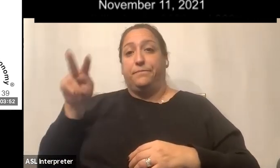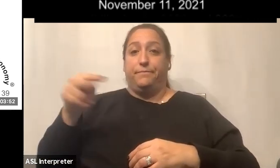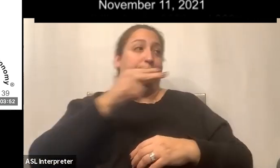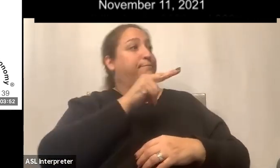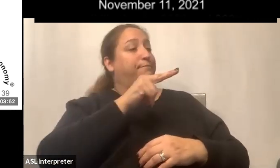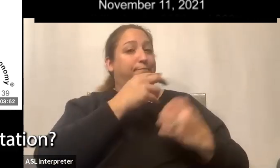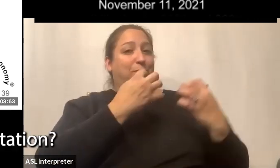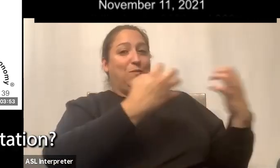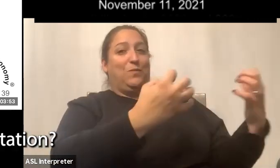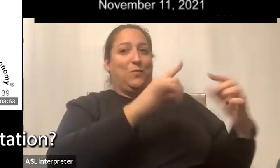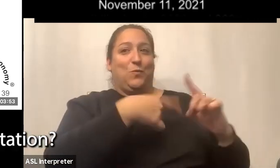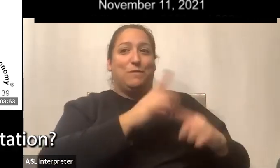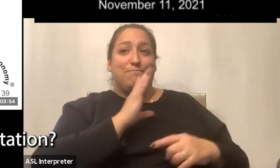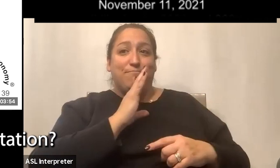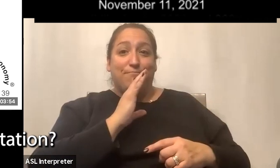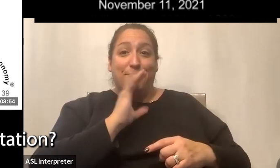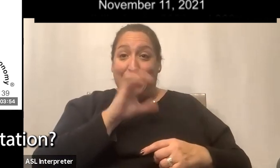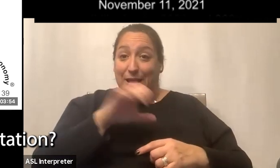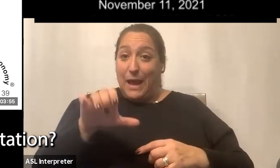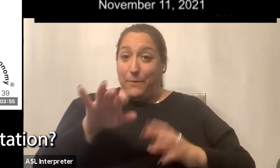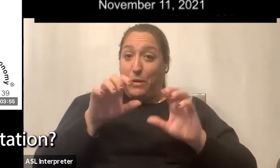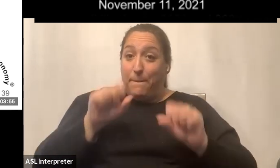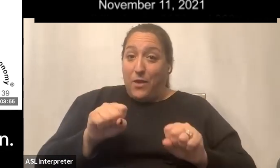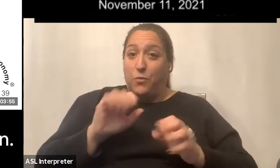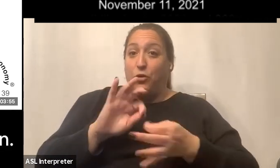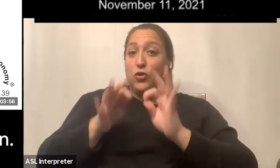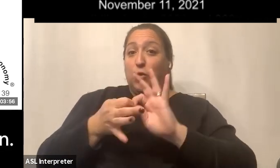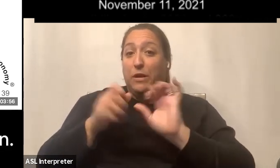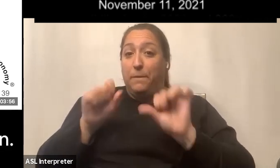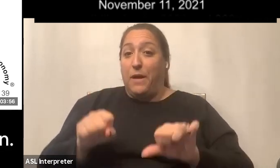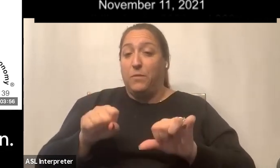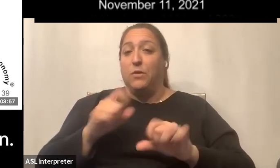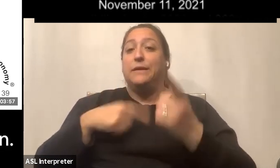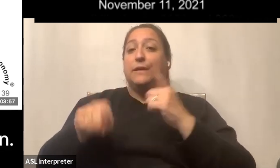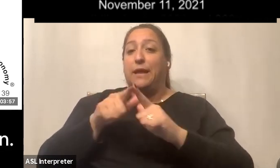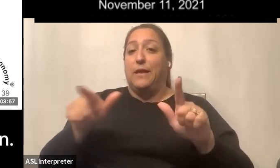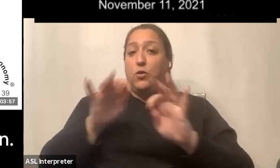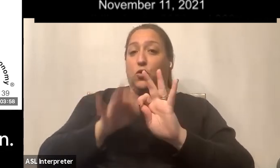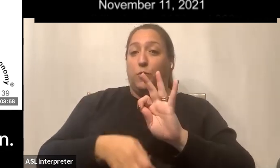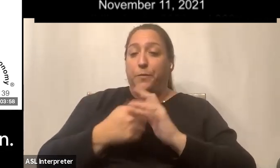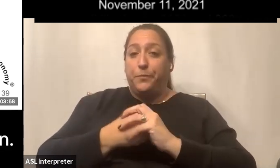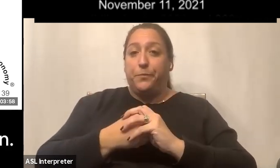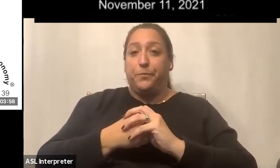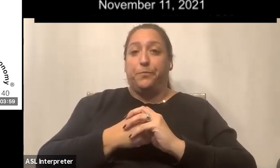talking? Is captioning possible, or interpretation, sign language interpretation?